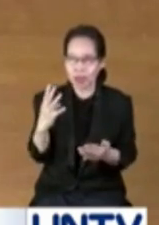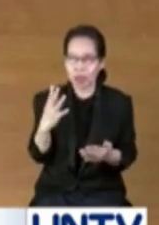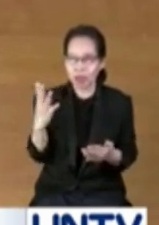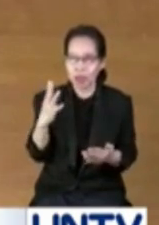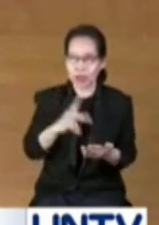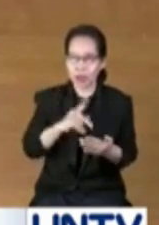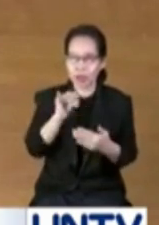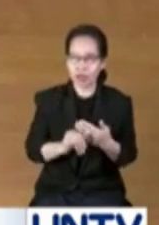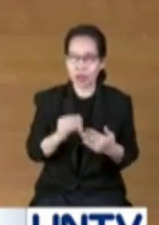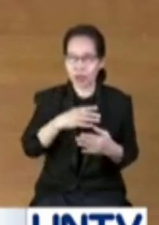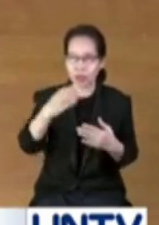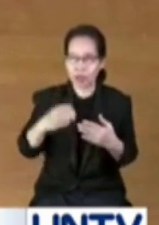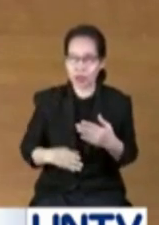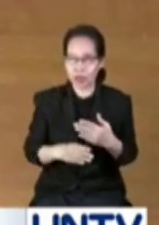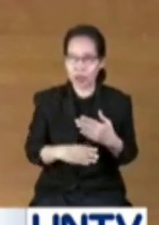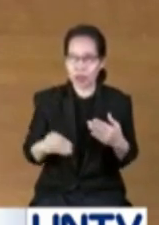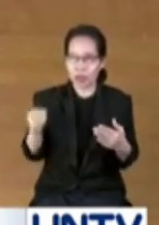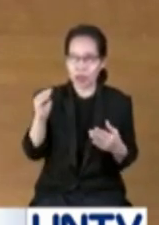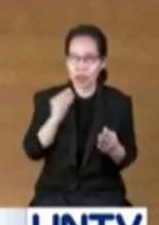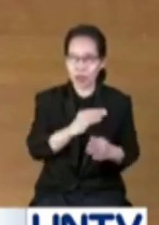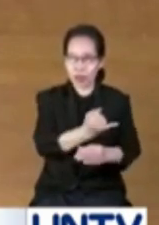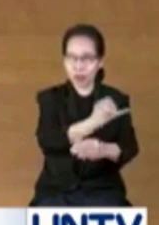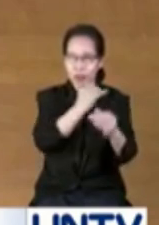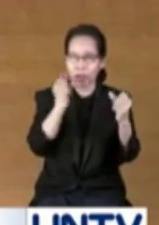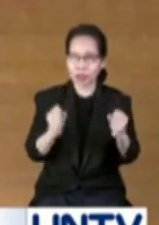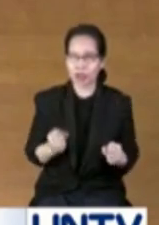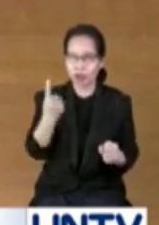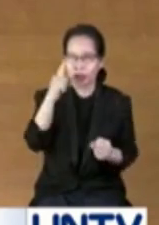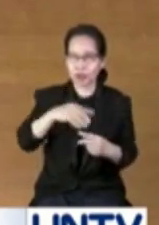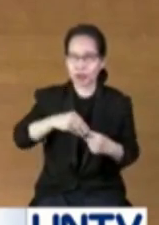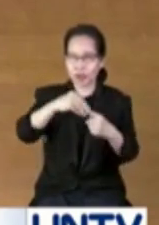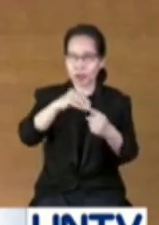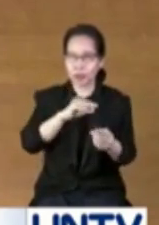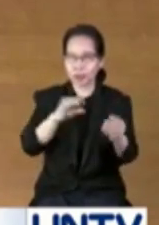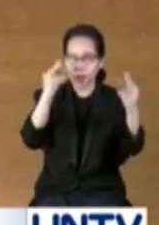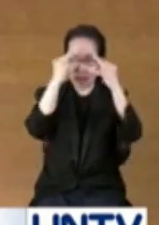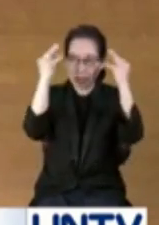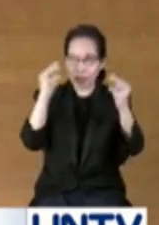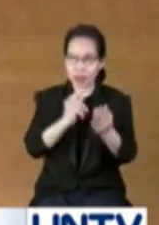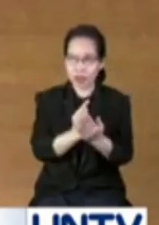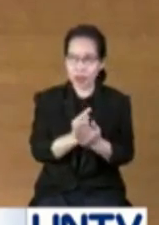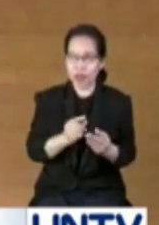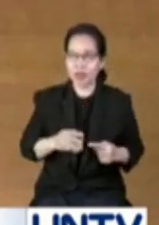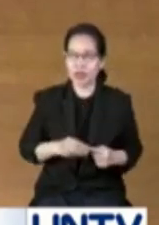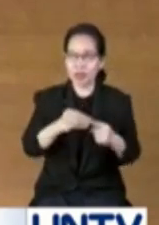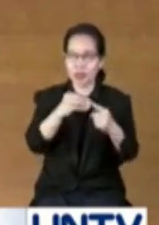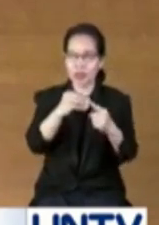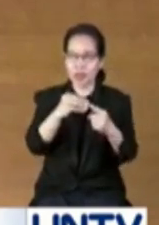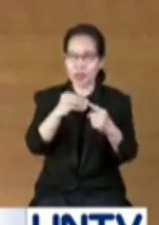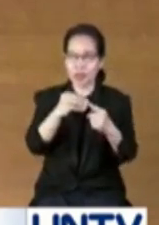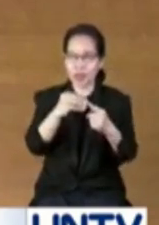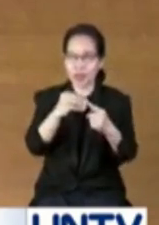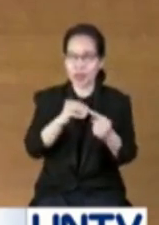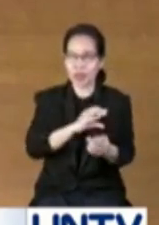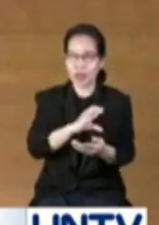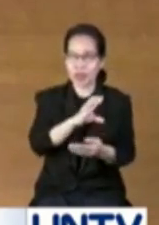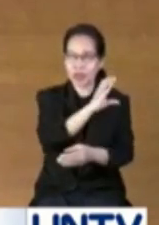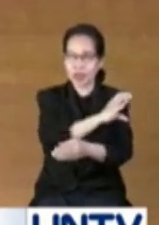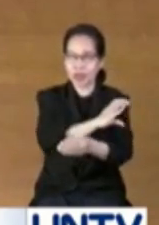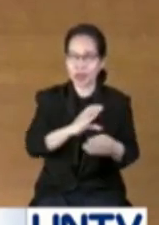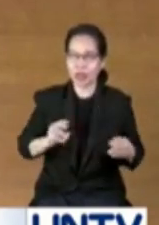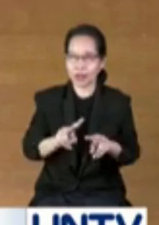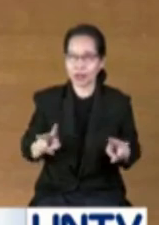completed to improve capacity for specialized medical treatment. Specialty centers in various fields are